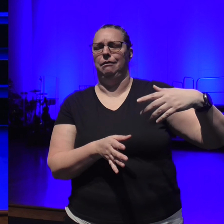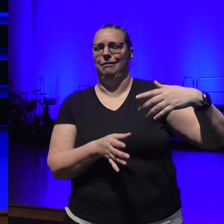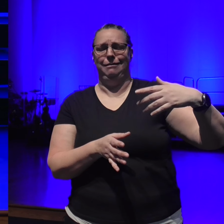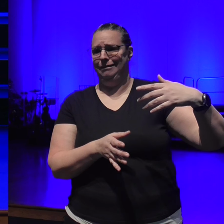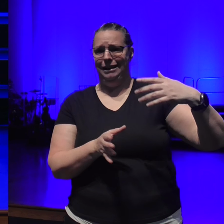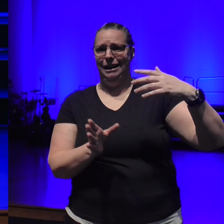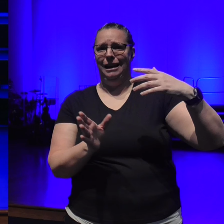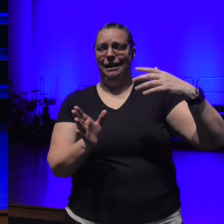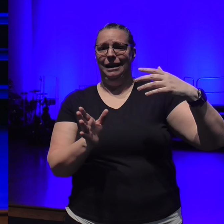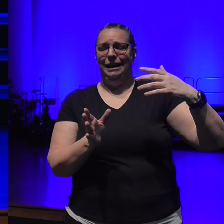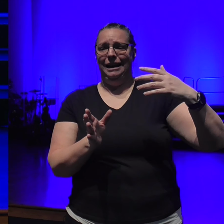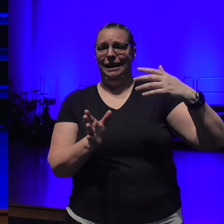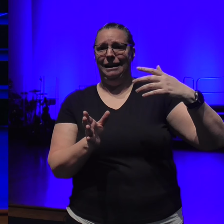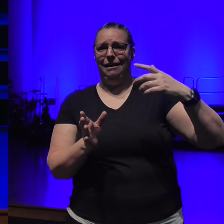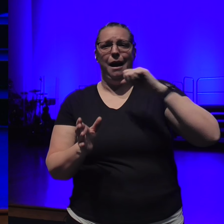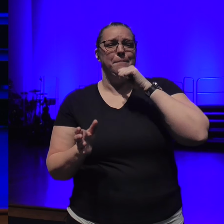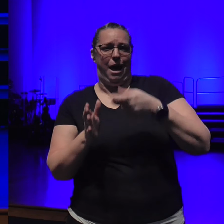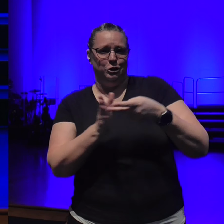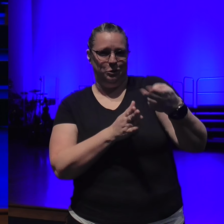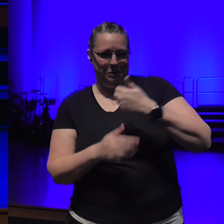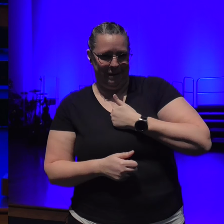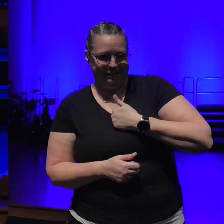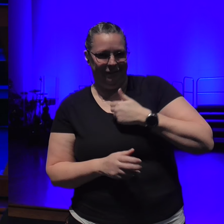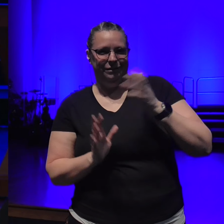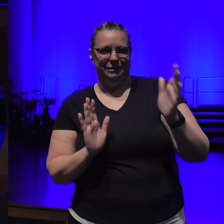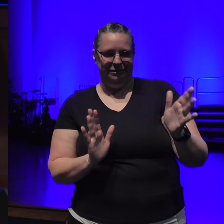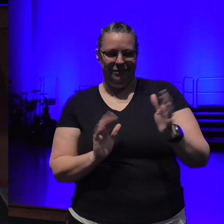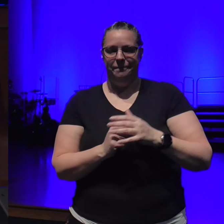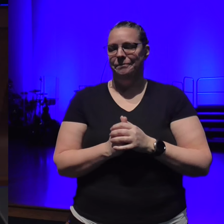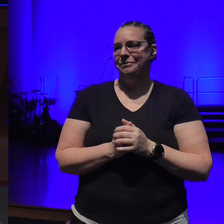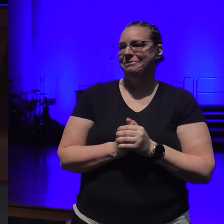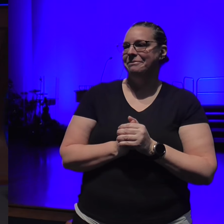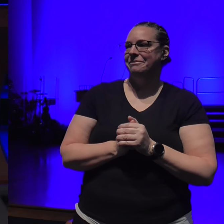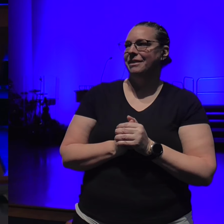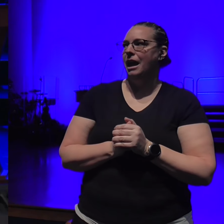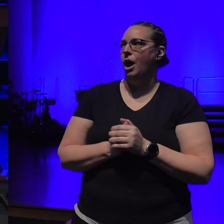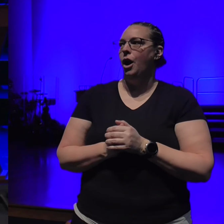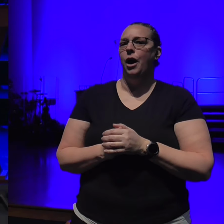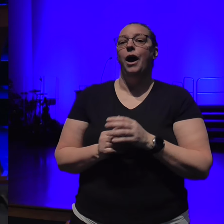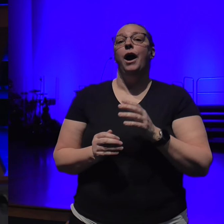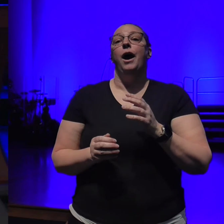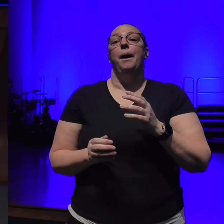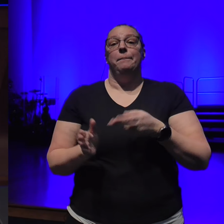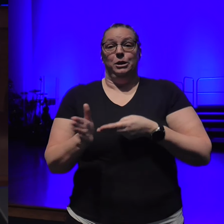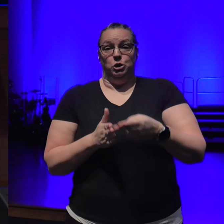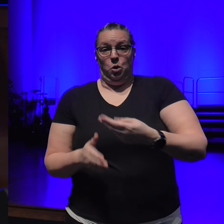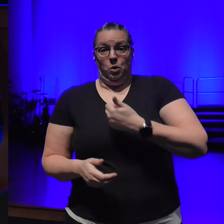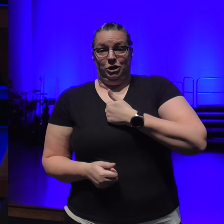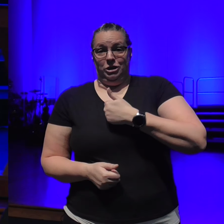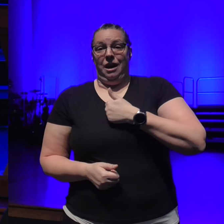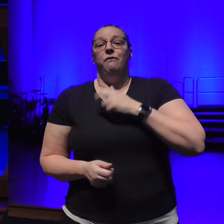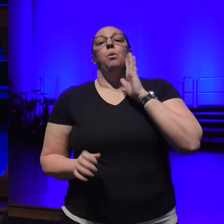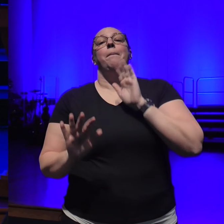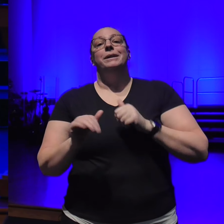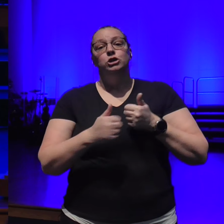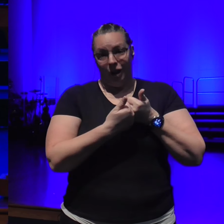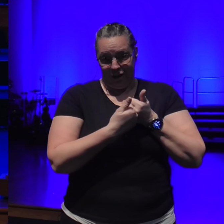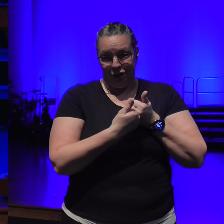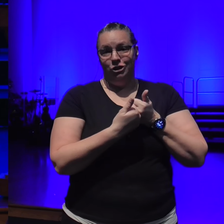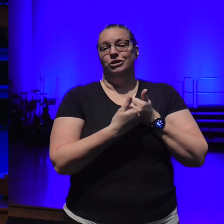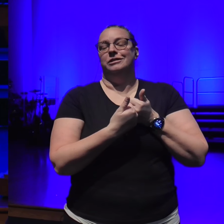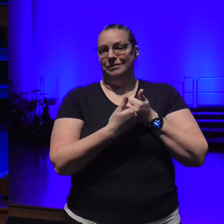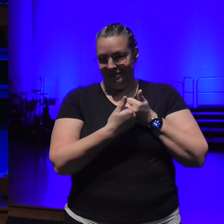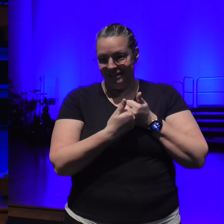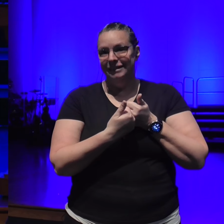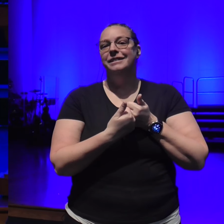Being that authentic you is always going to be a challenge. And yet it can be a creative tension that brings the best of